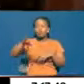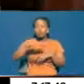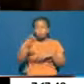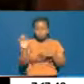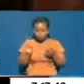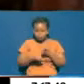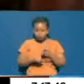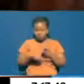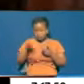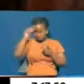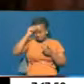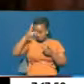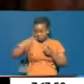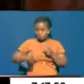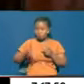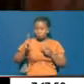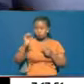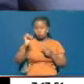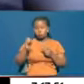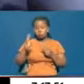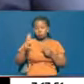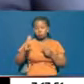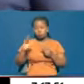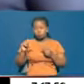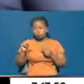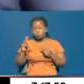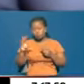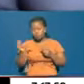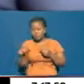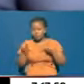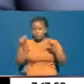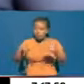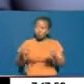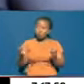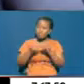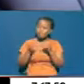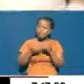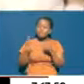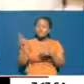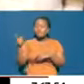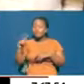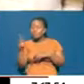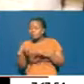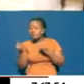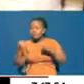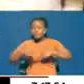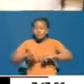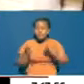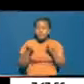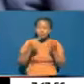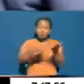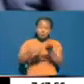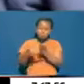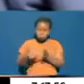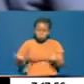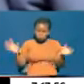na Mukisa Kitui ulikutana leo hapa Nairobi kujadili uwezekano wa kushirikiana kabla ya uchaguzi mkuu